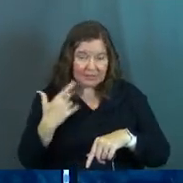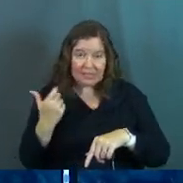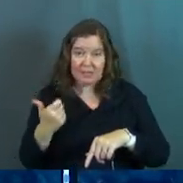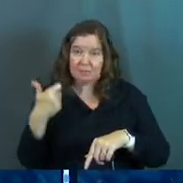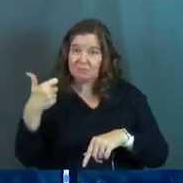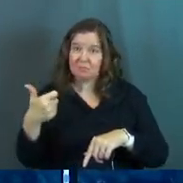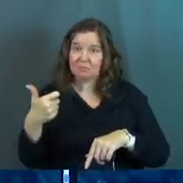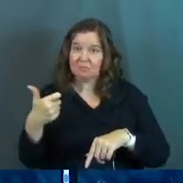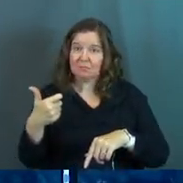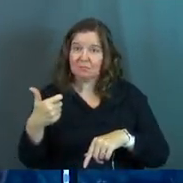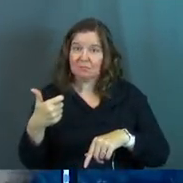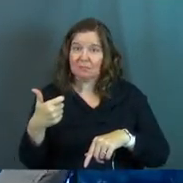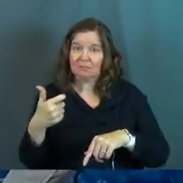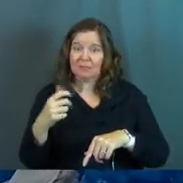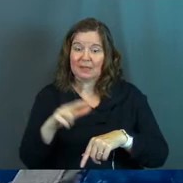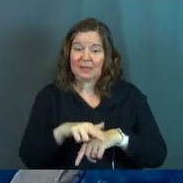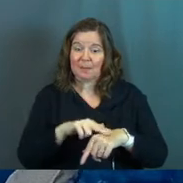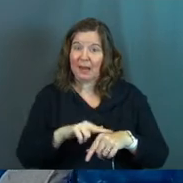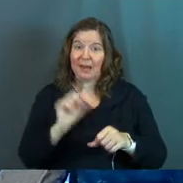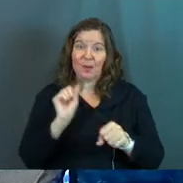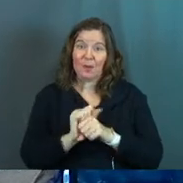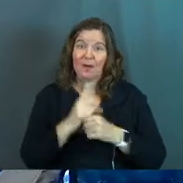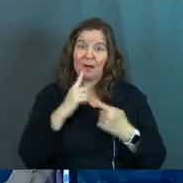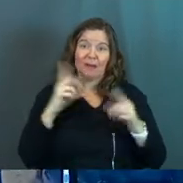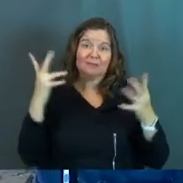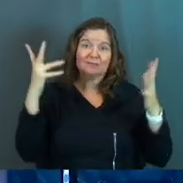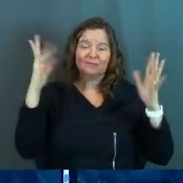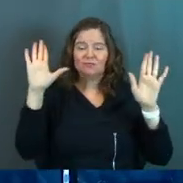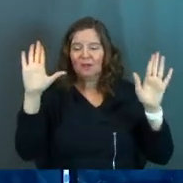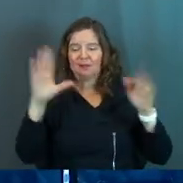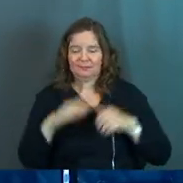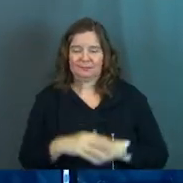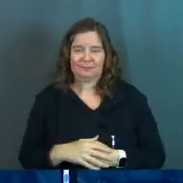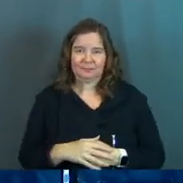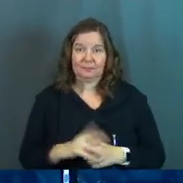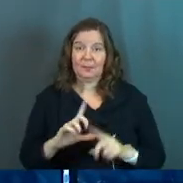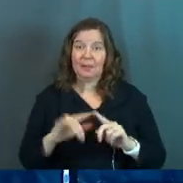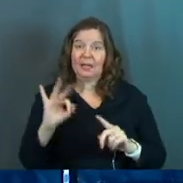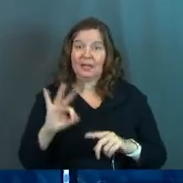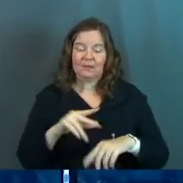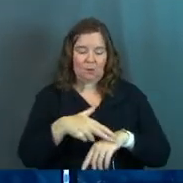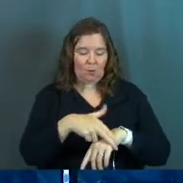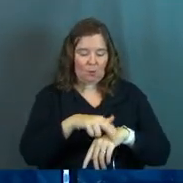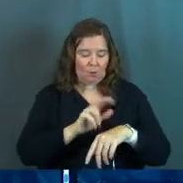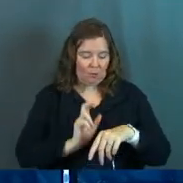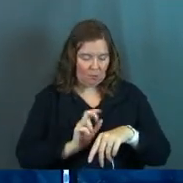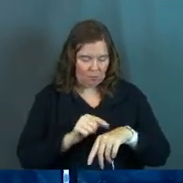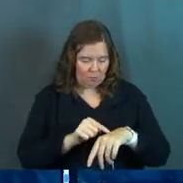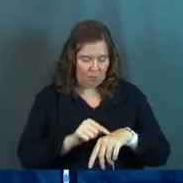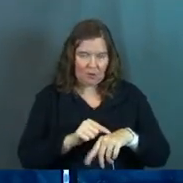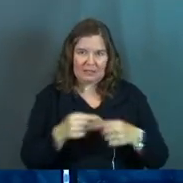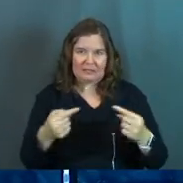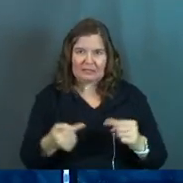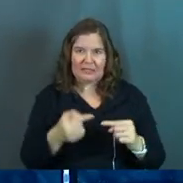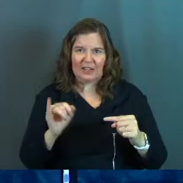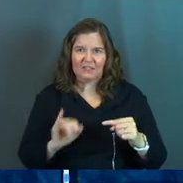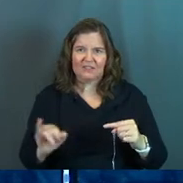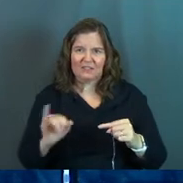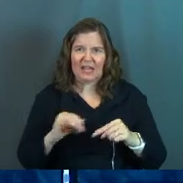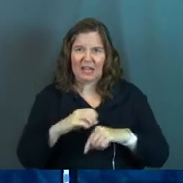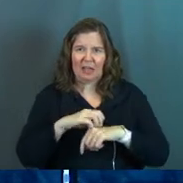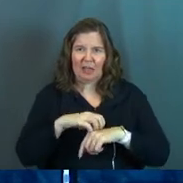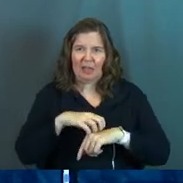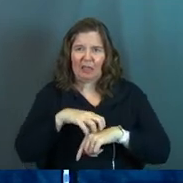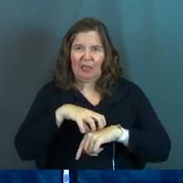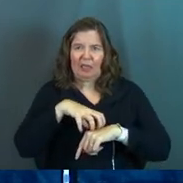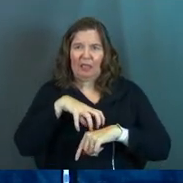healing nicely, the Band-Aid was functional. Great. But if you pull the Band-Aid off, and there's infection, and starting